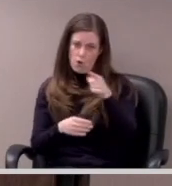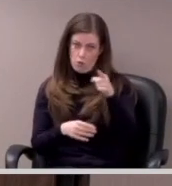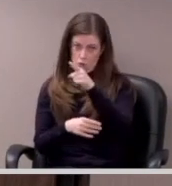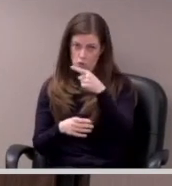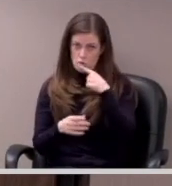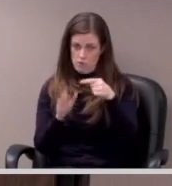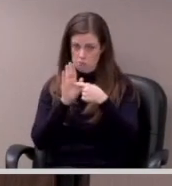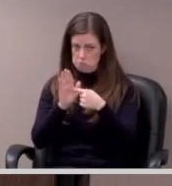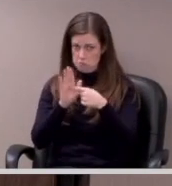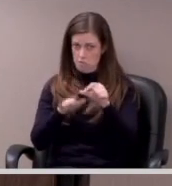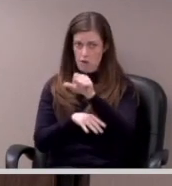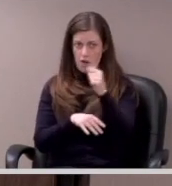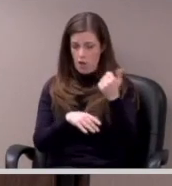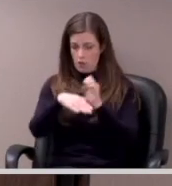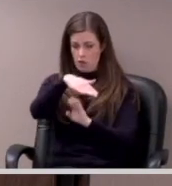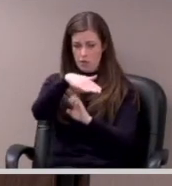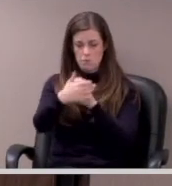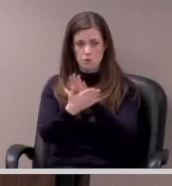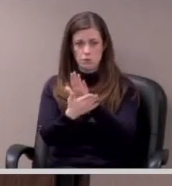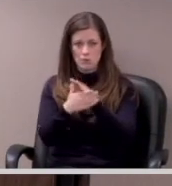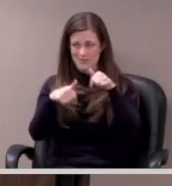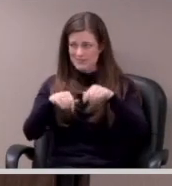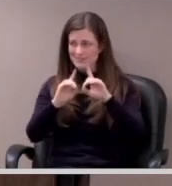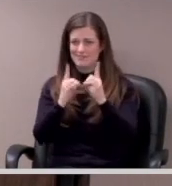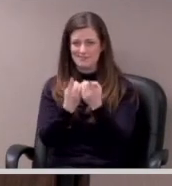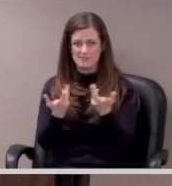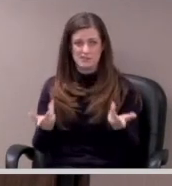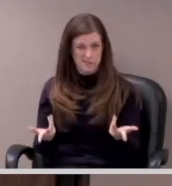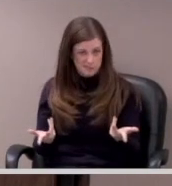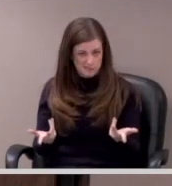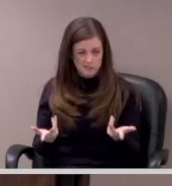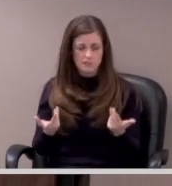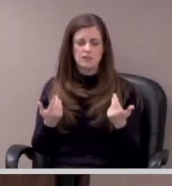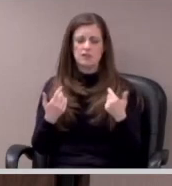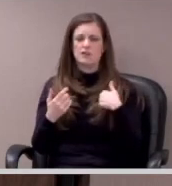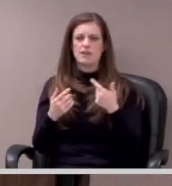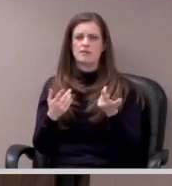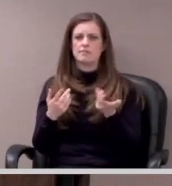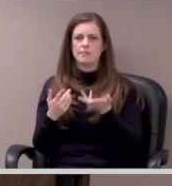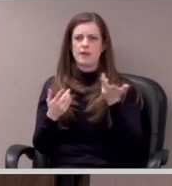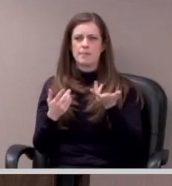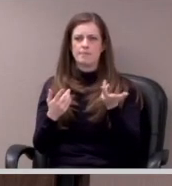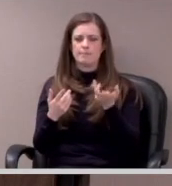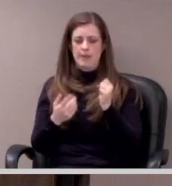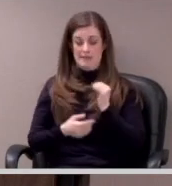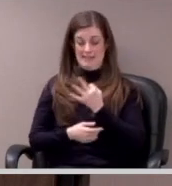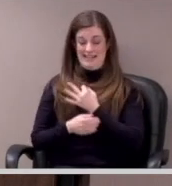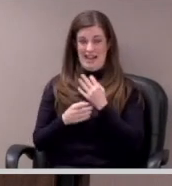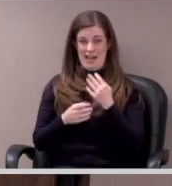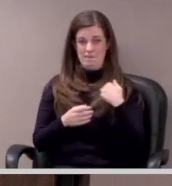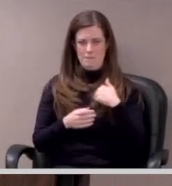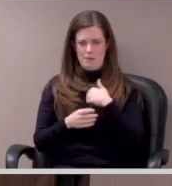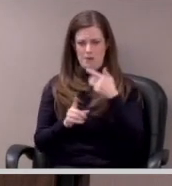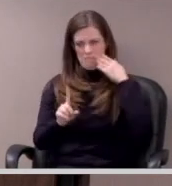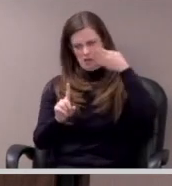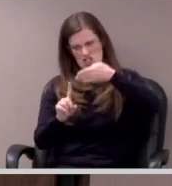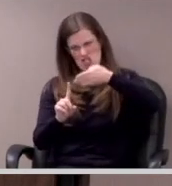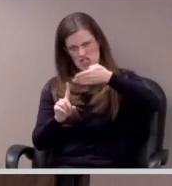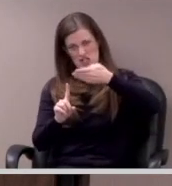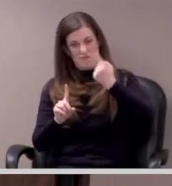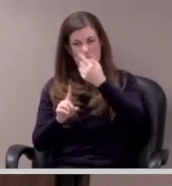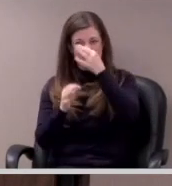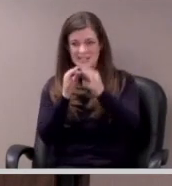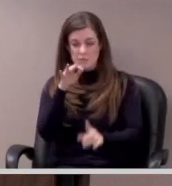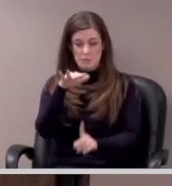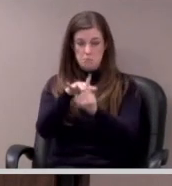of another elementary school in our district that a staff member has been targeted for simply